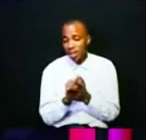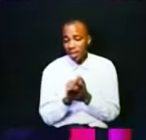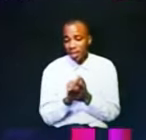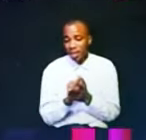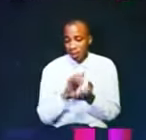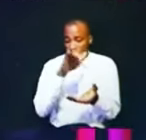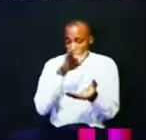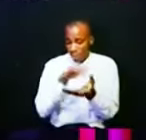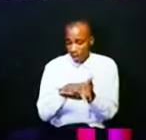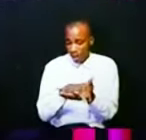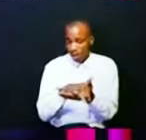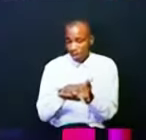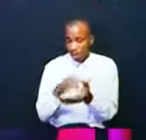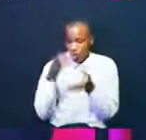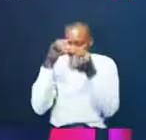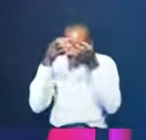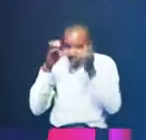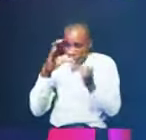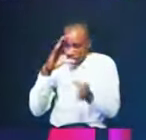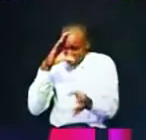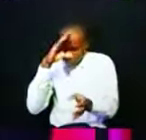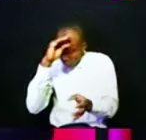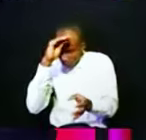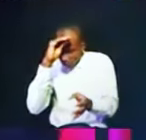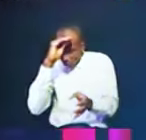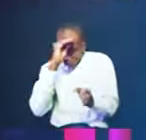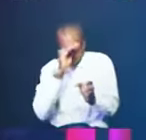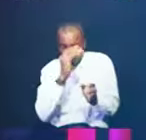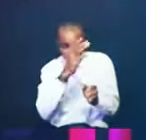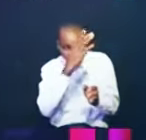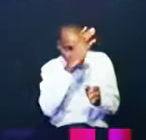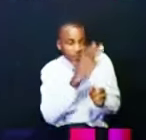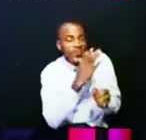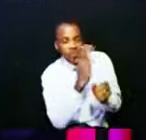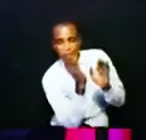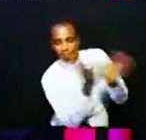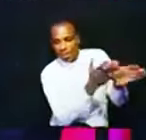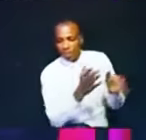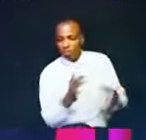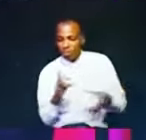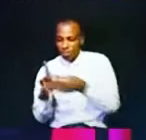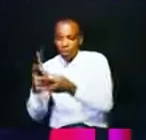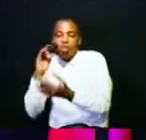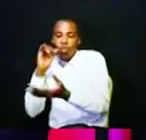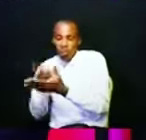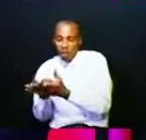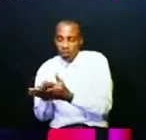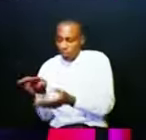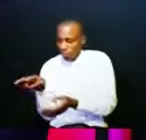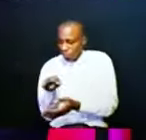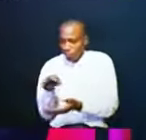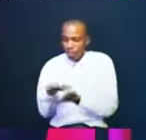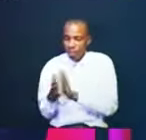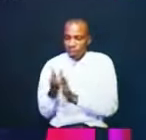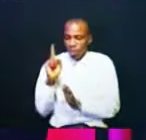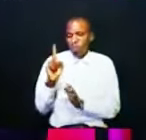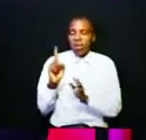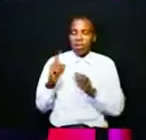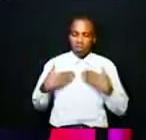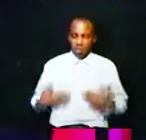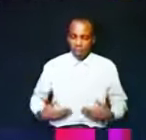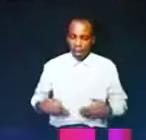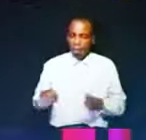and is united to his wife, and they become one flesh. Adam and his wife were both